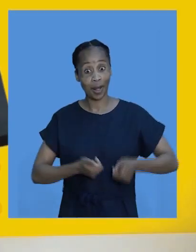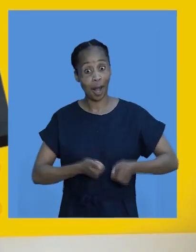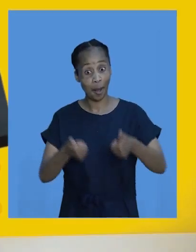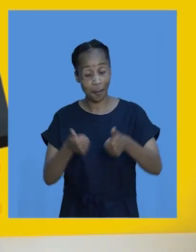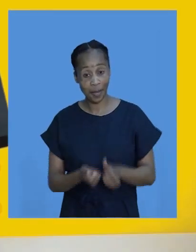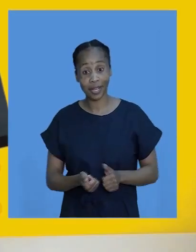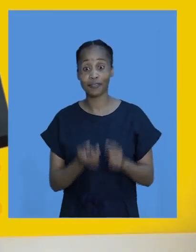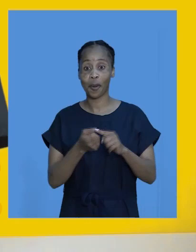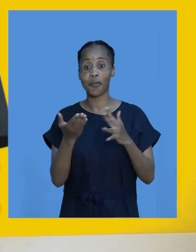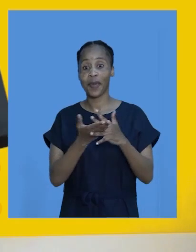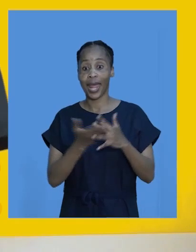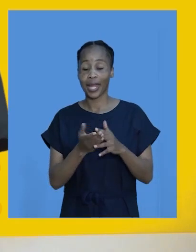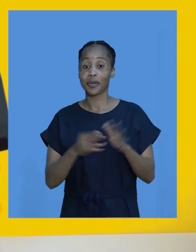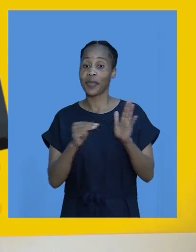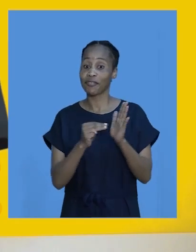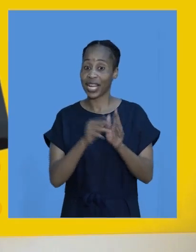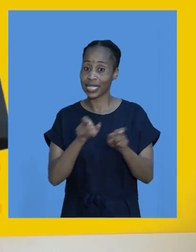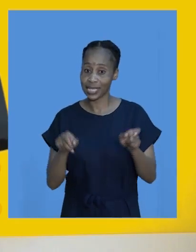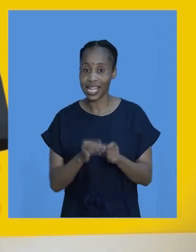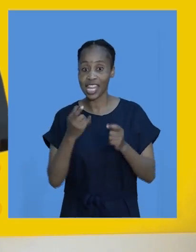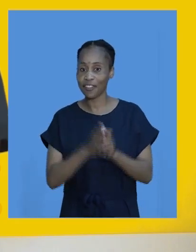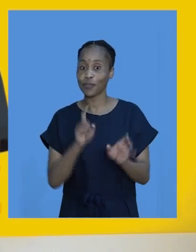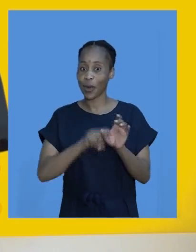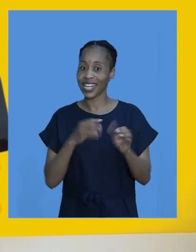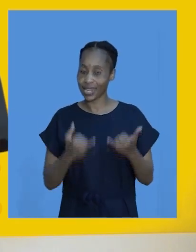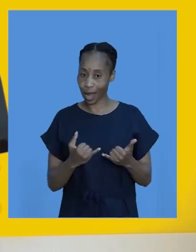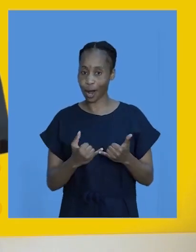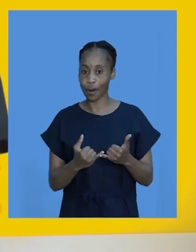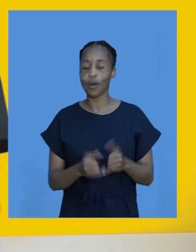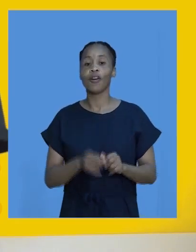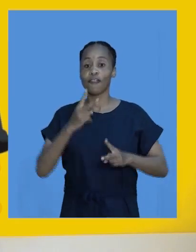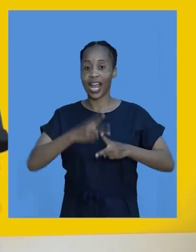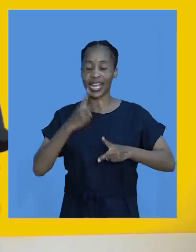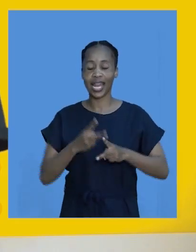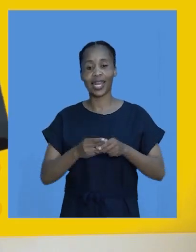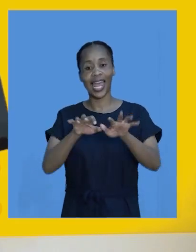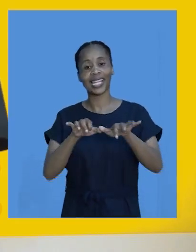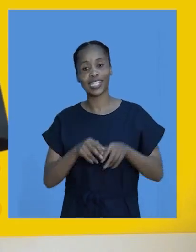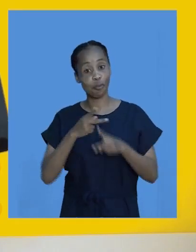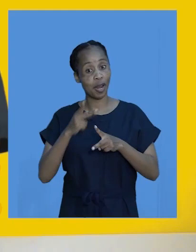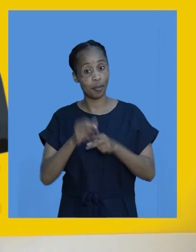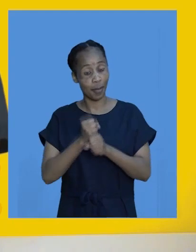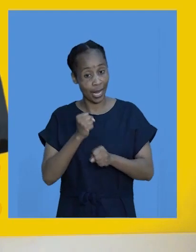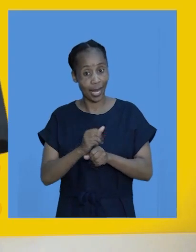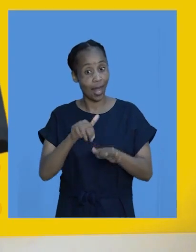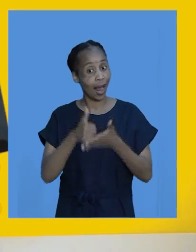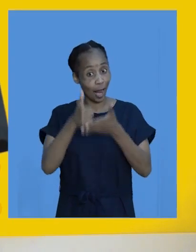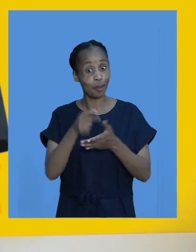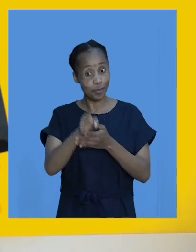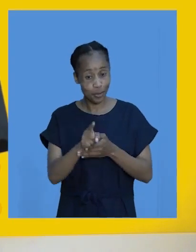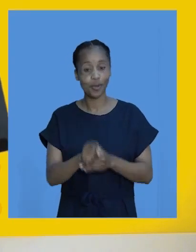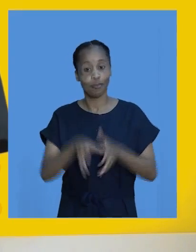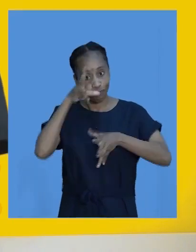Welcome back from the break, Matrix. If you've just joined us, we are still doing your final exam prep to help you with the upcoming